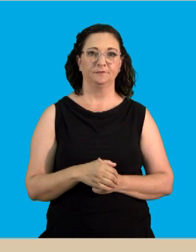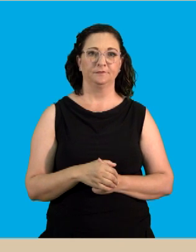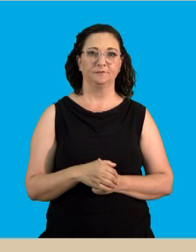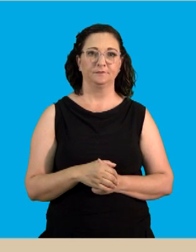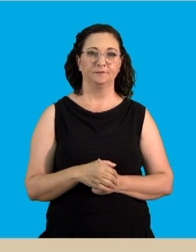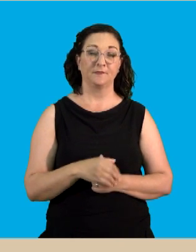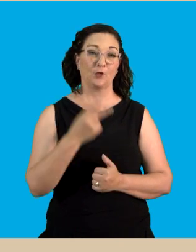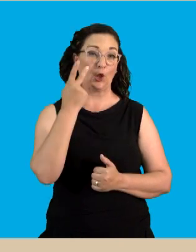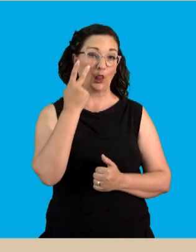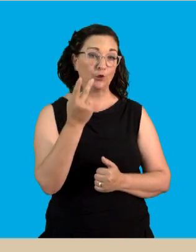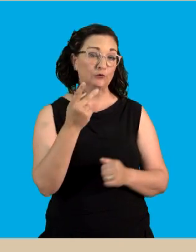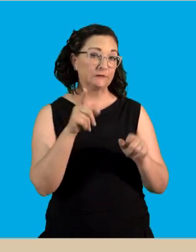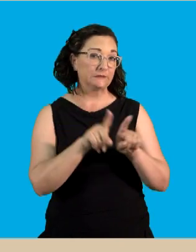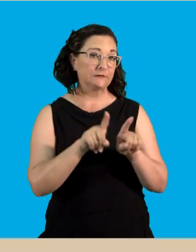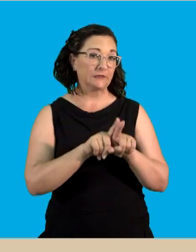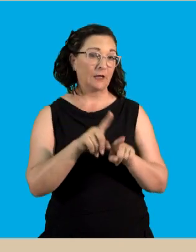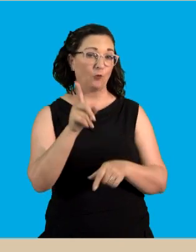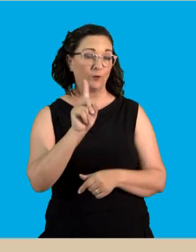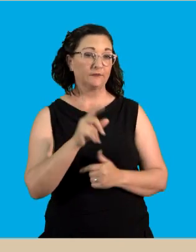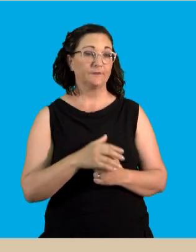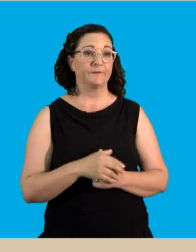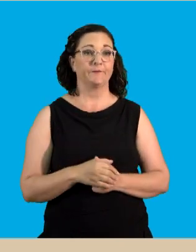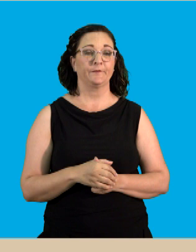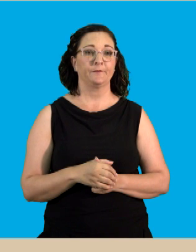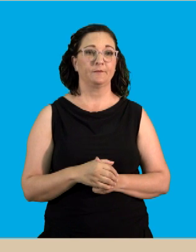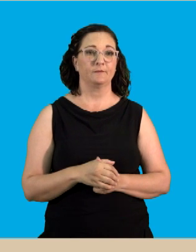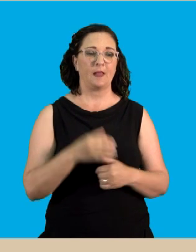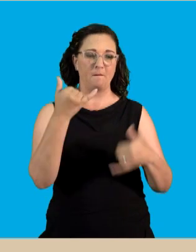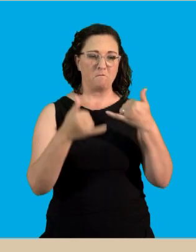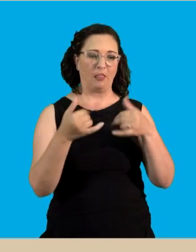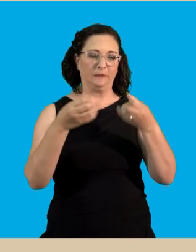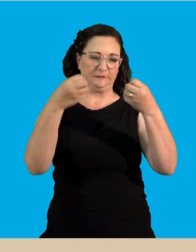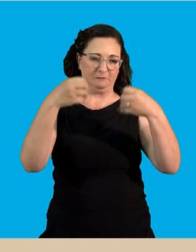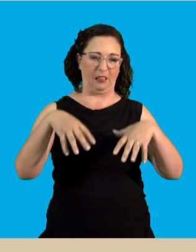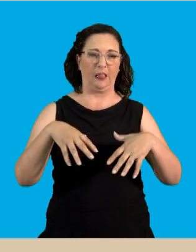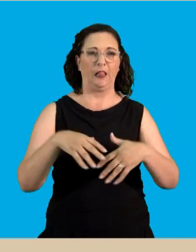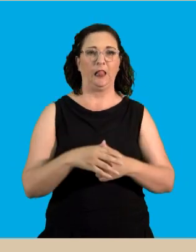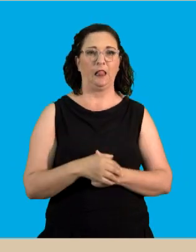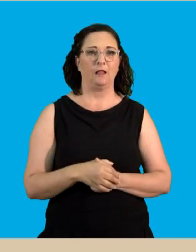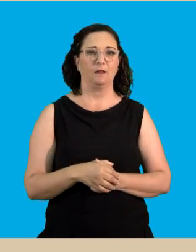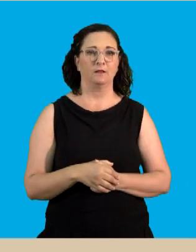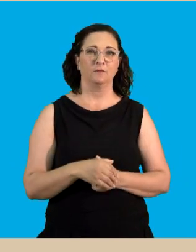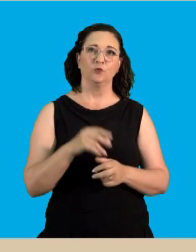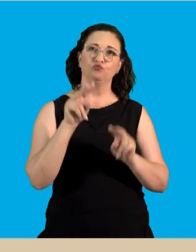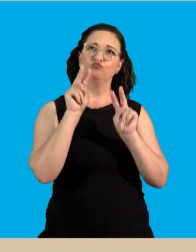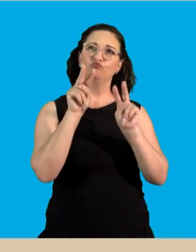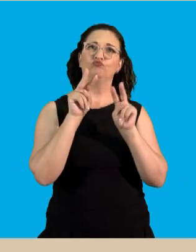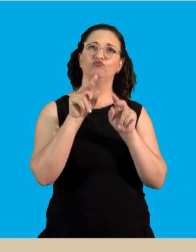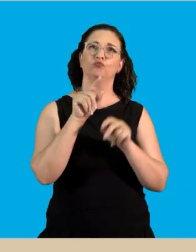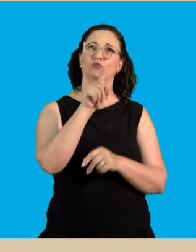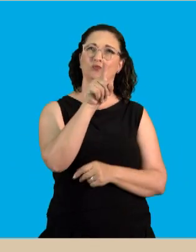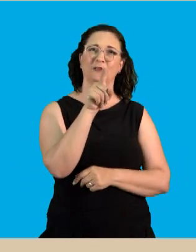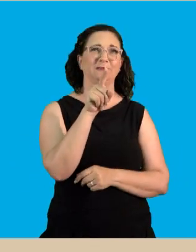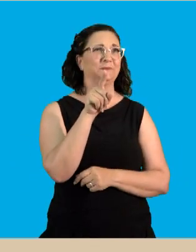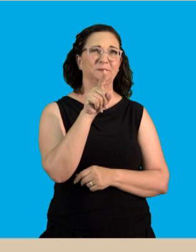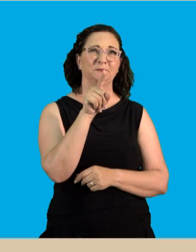they looked at it as what? As spilled milk. So when they were looking at it,